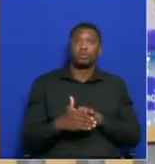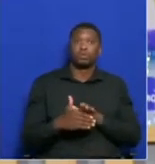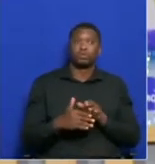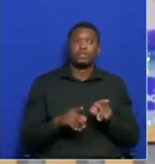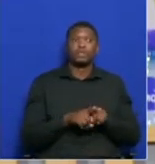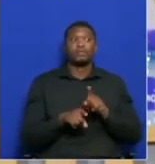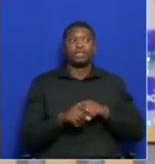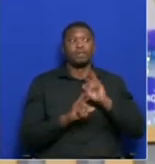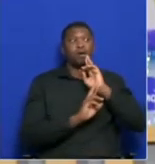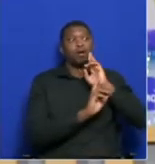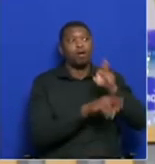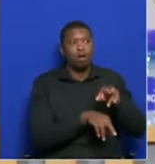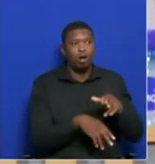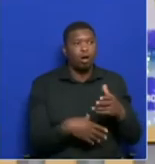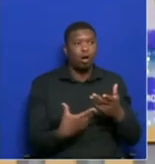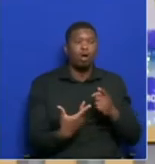immediately